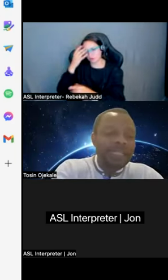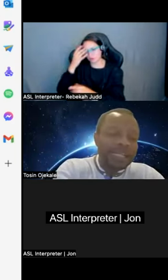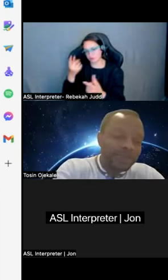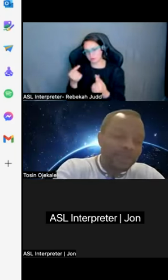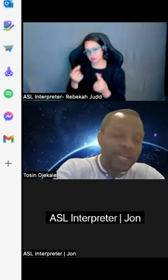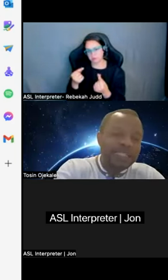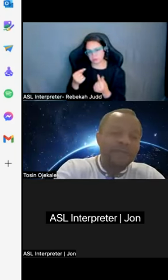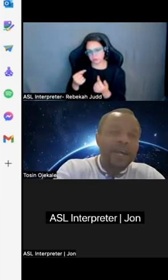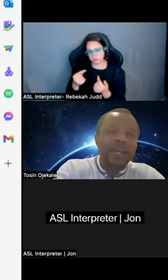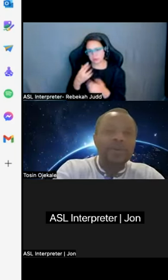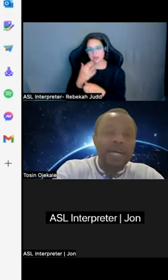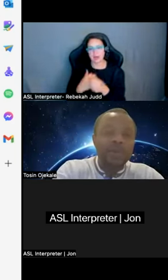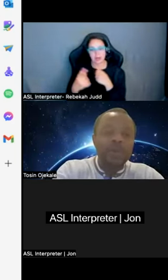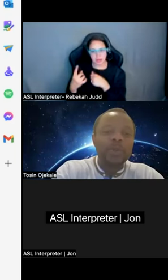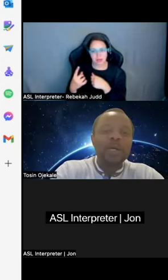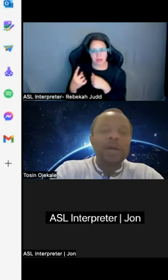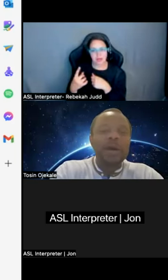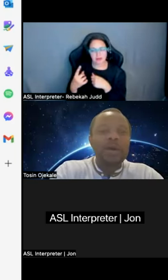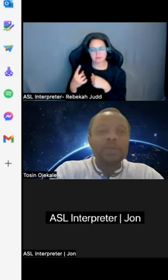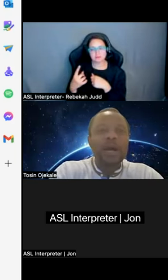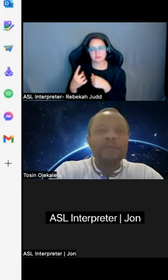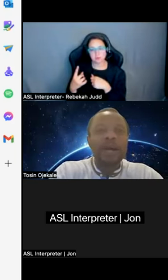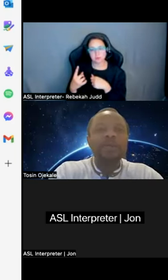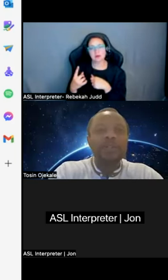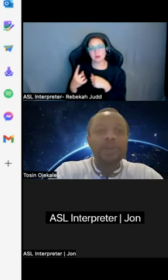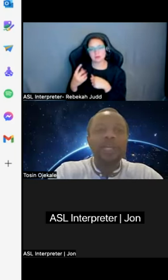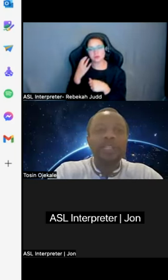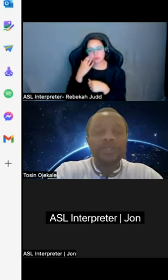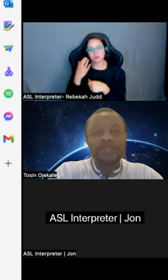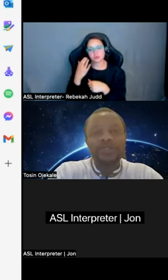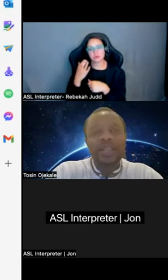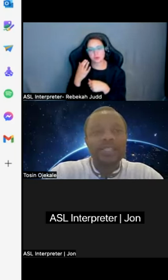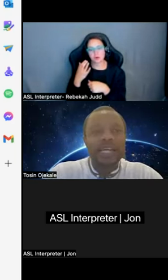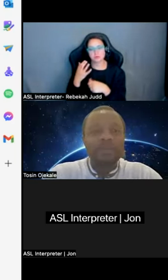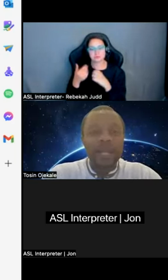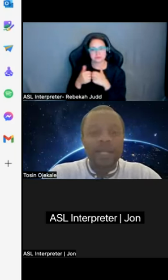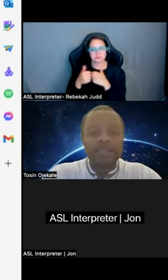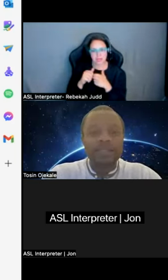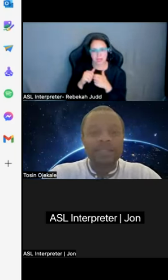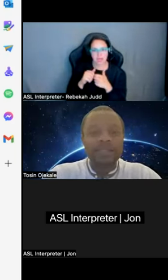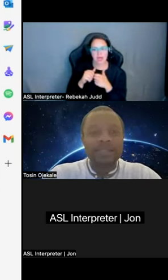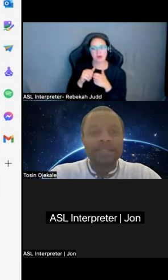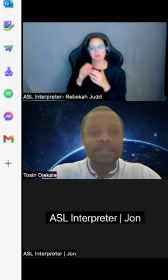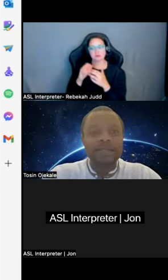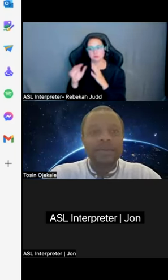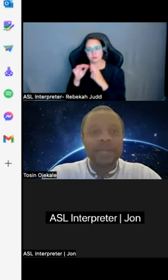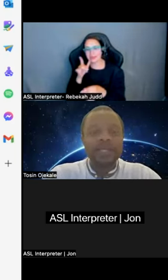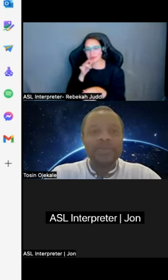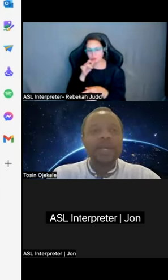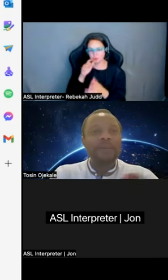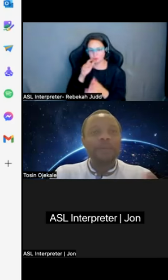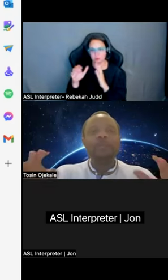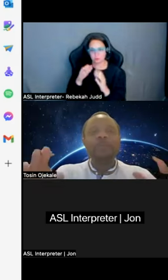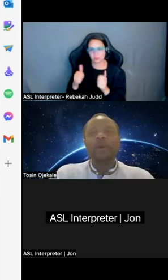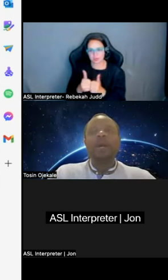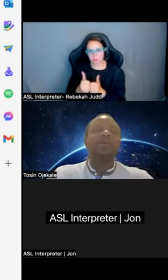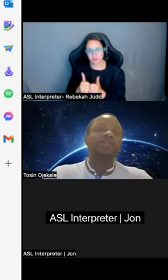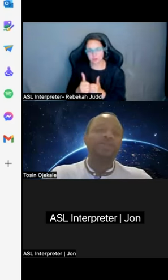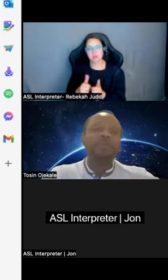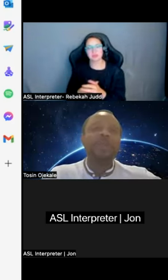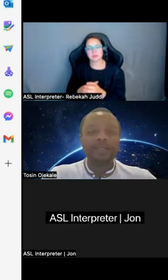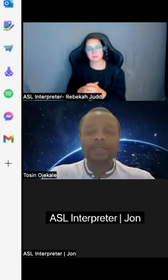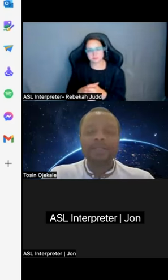everybody that you've identified on that role also have their own communication strategy and plan. Okay, so everybody work